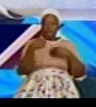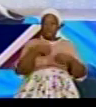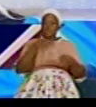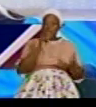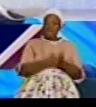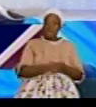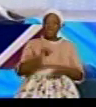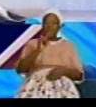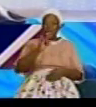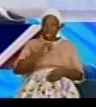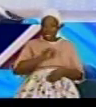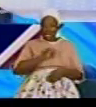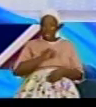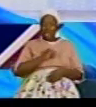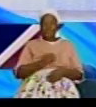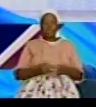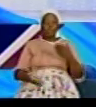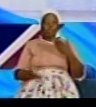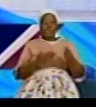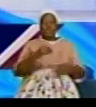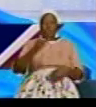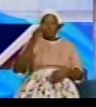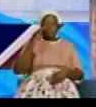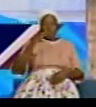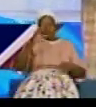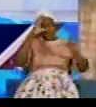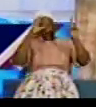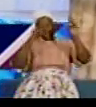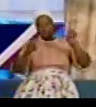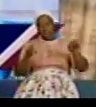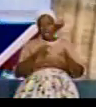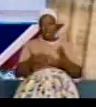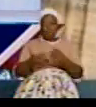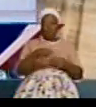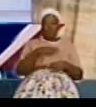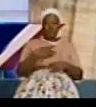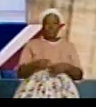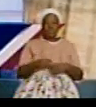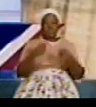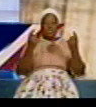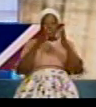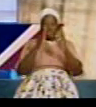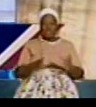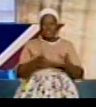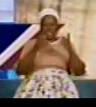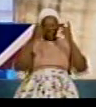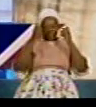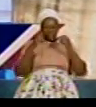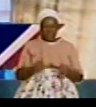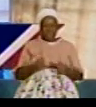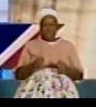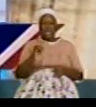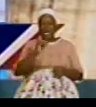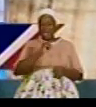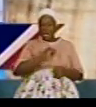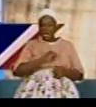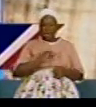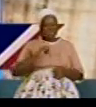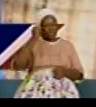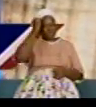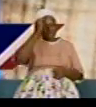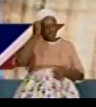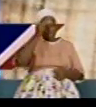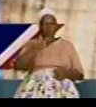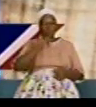might preach him among the heathen. Immediately, I conferred